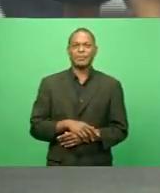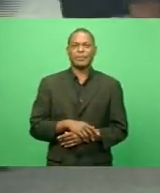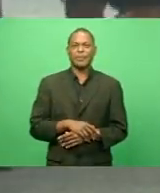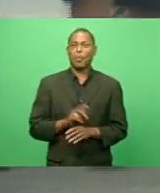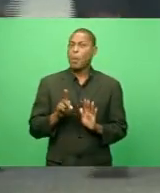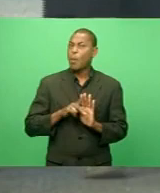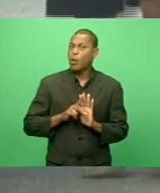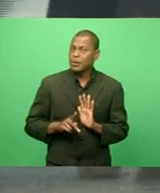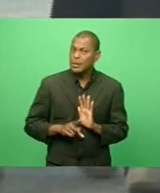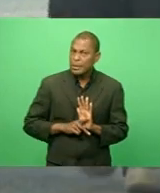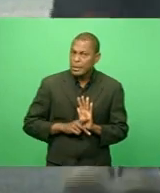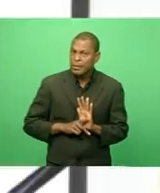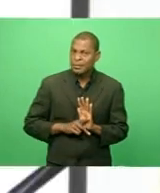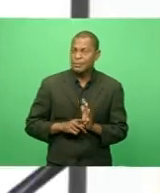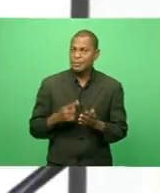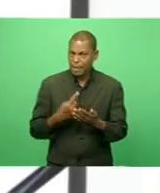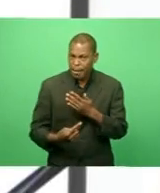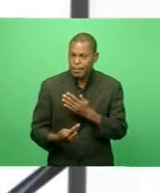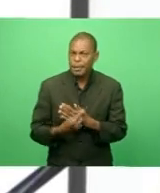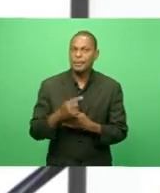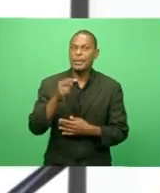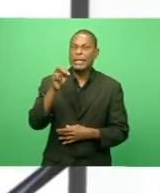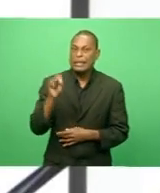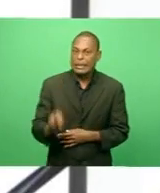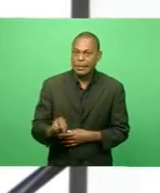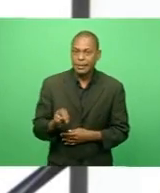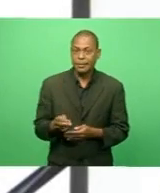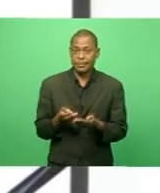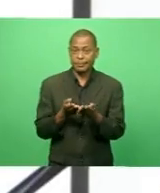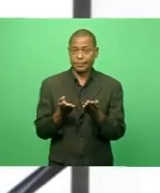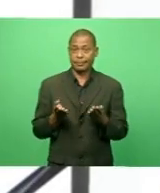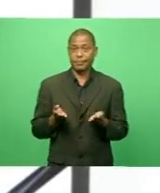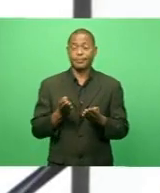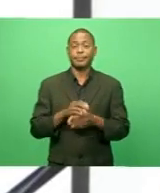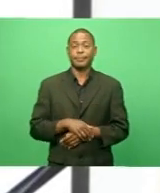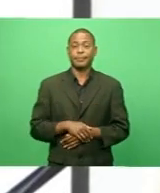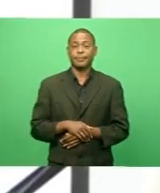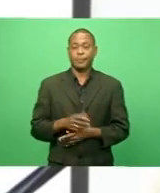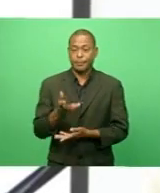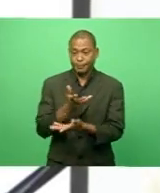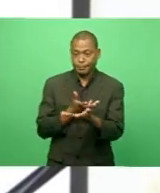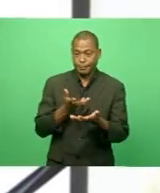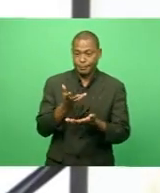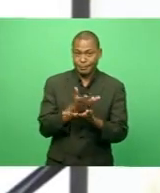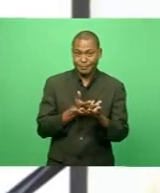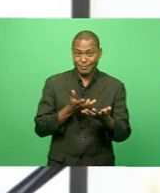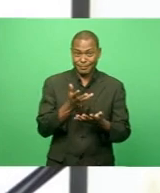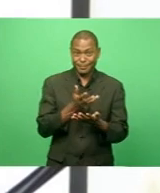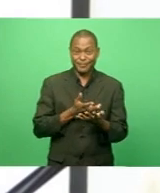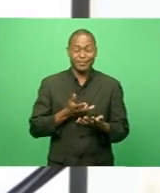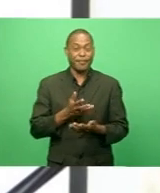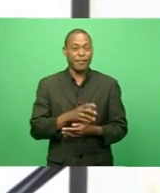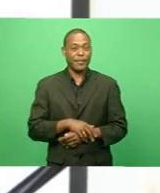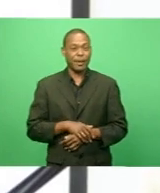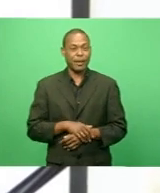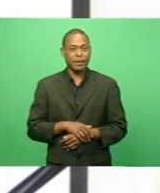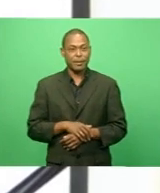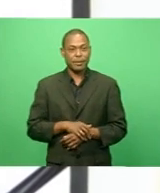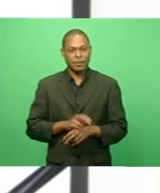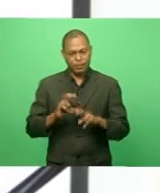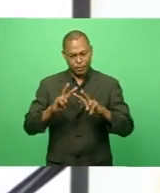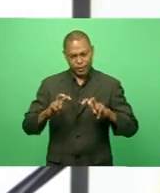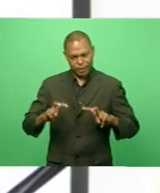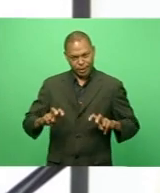occurrences, we need you to discuss the findings and recommend strategies